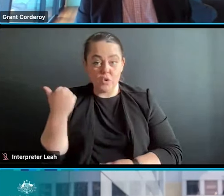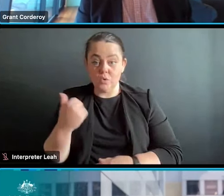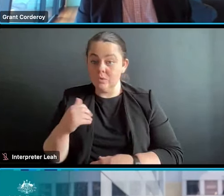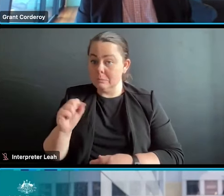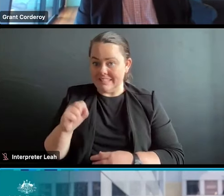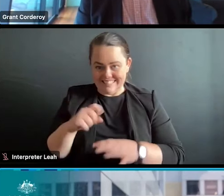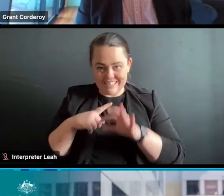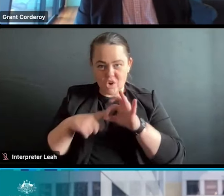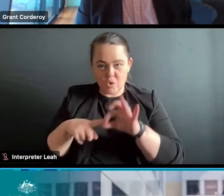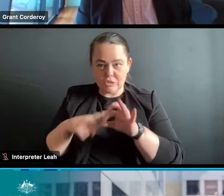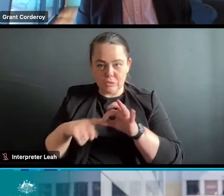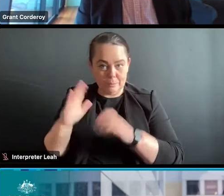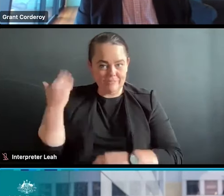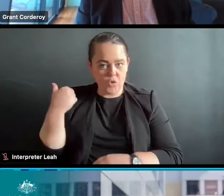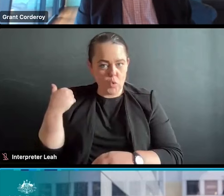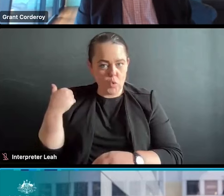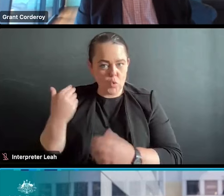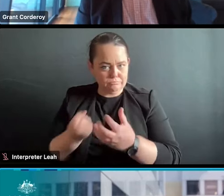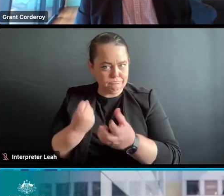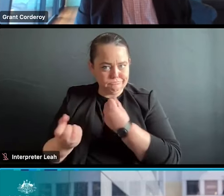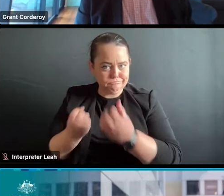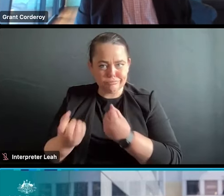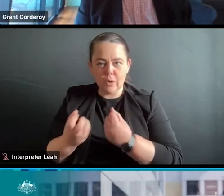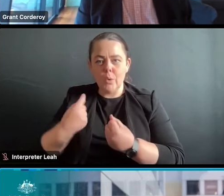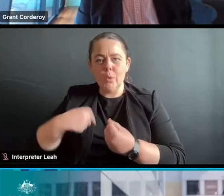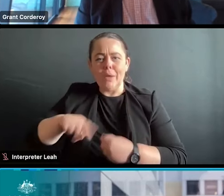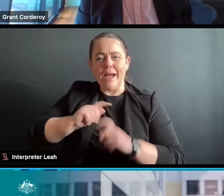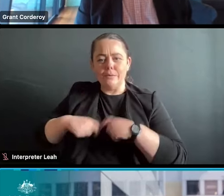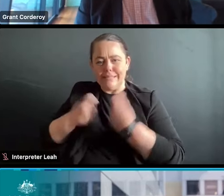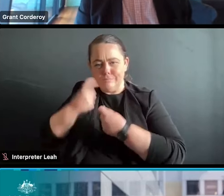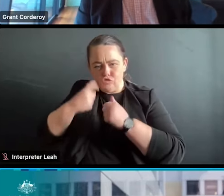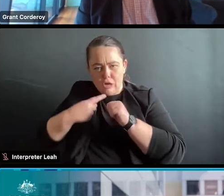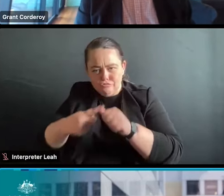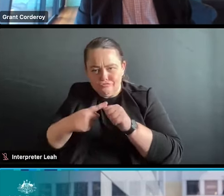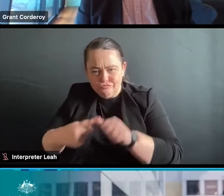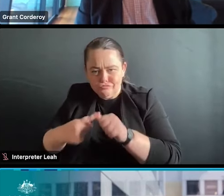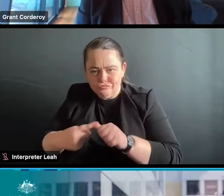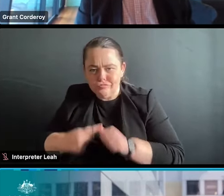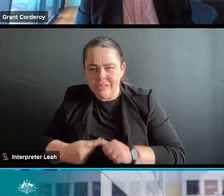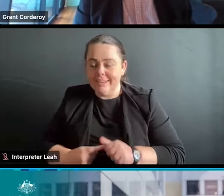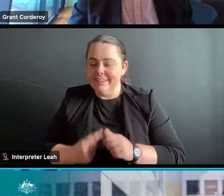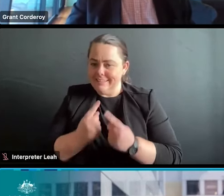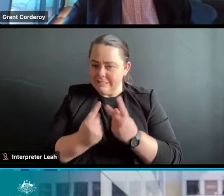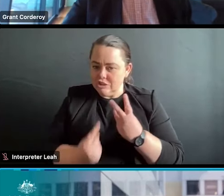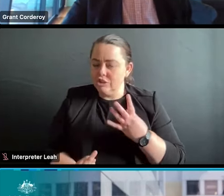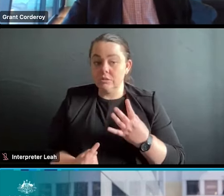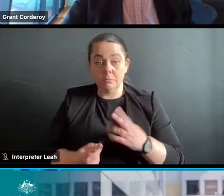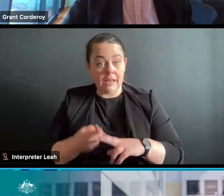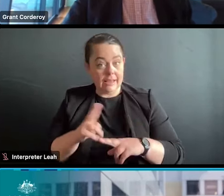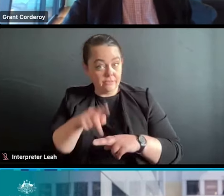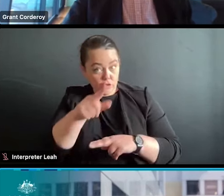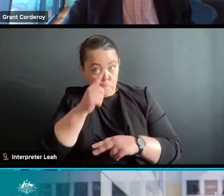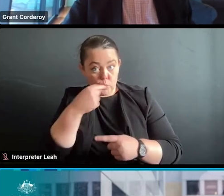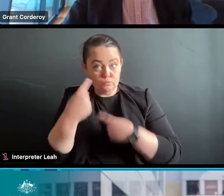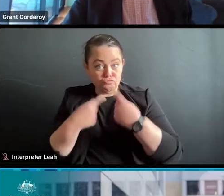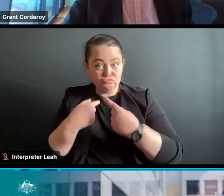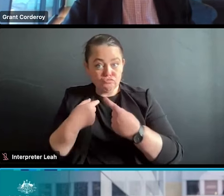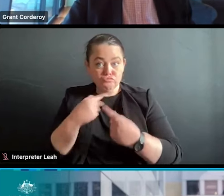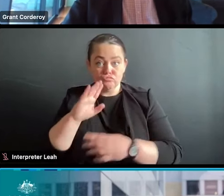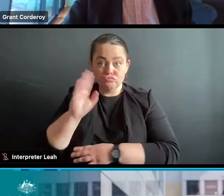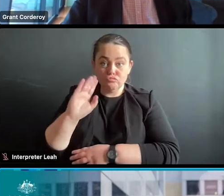continuing to come in. We're responding as much as possible as we go. But I think if you continue